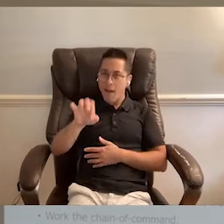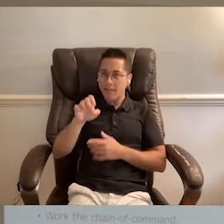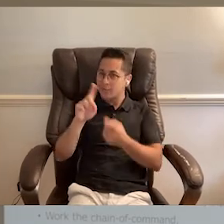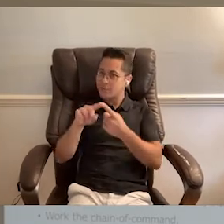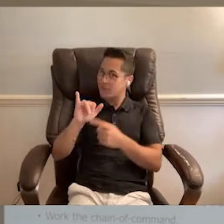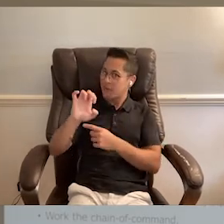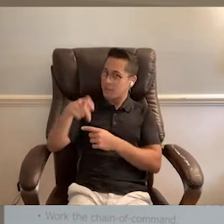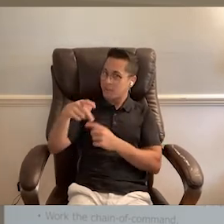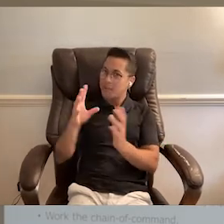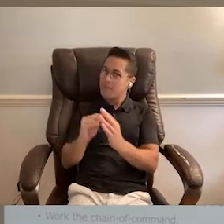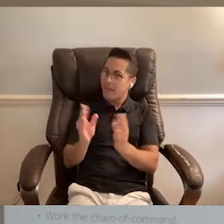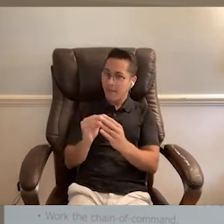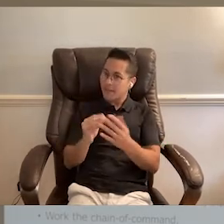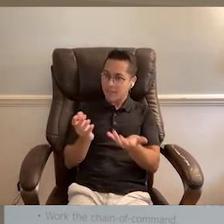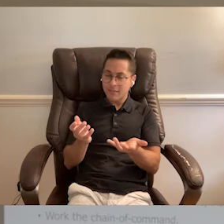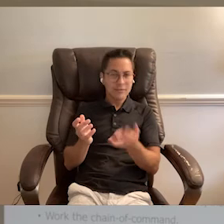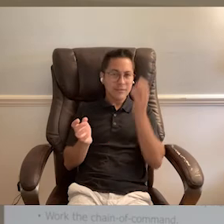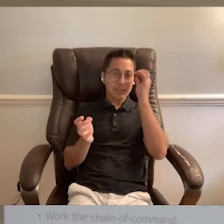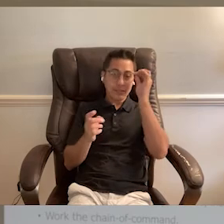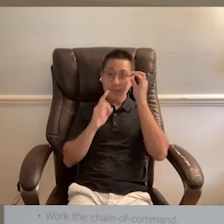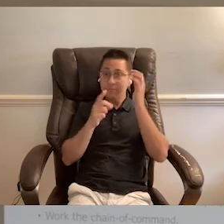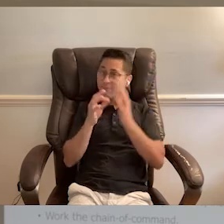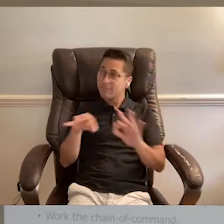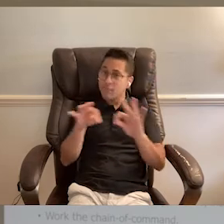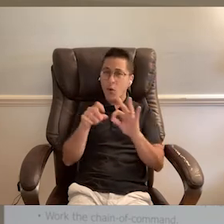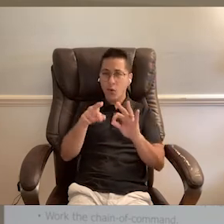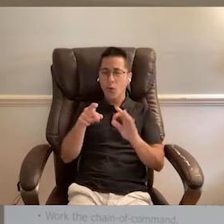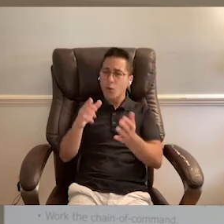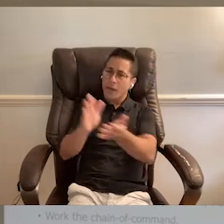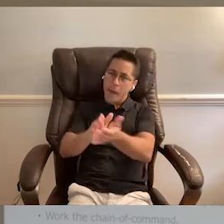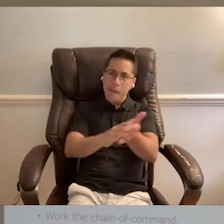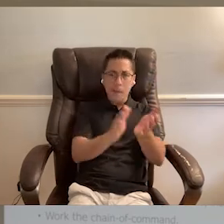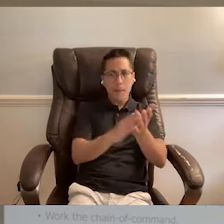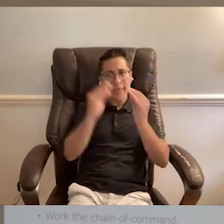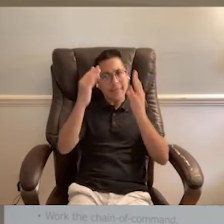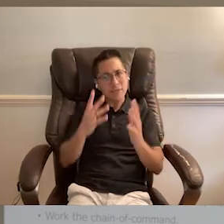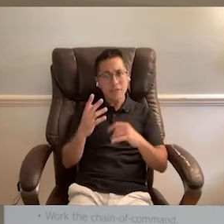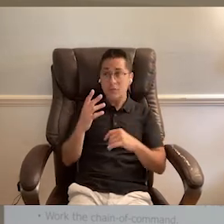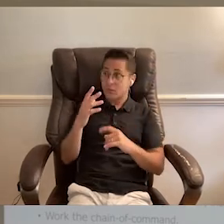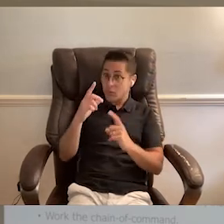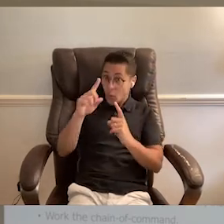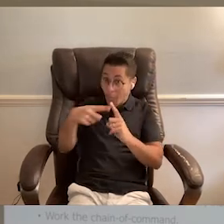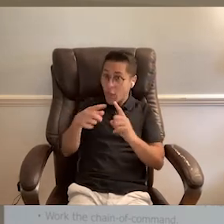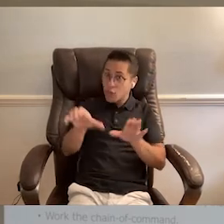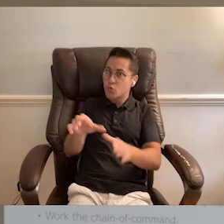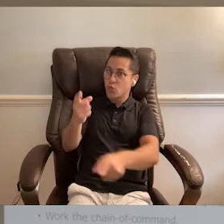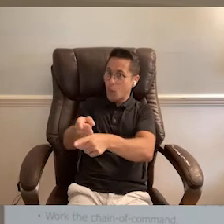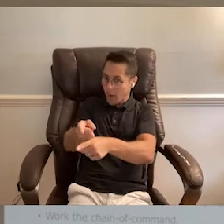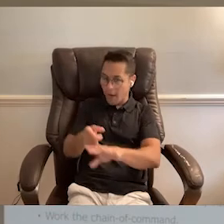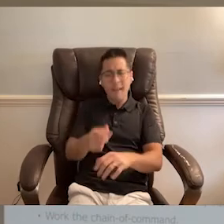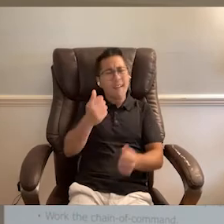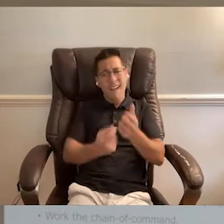It's important that you compliment the teachers when you see they're doing right. Everybody can find something a